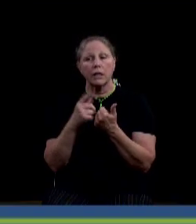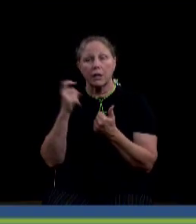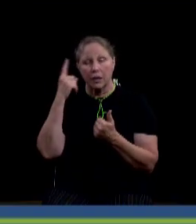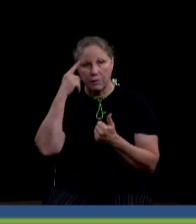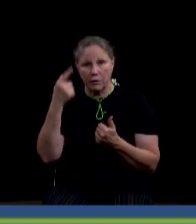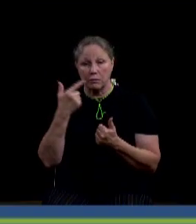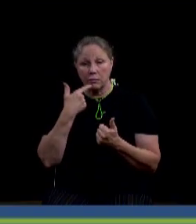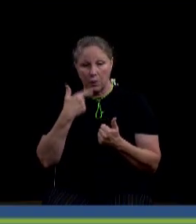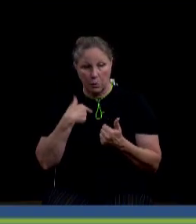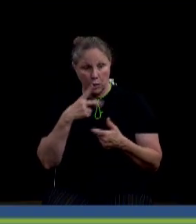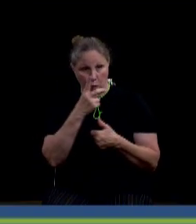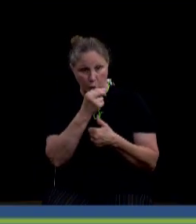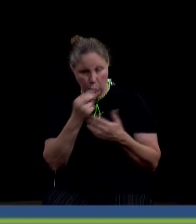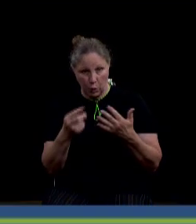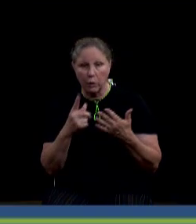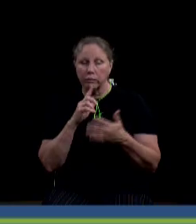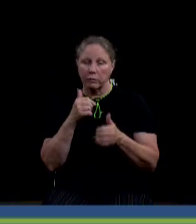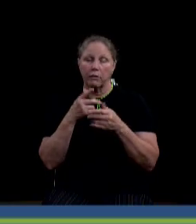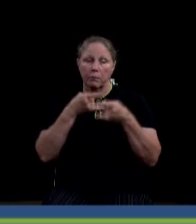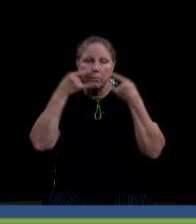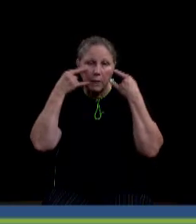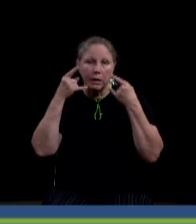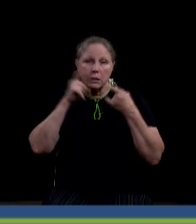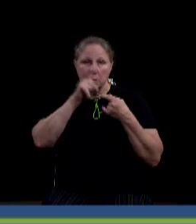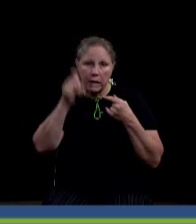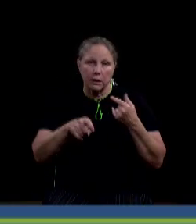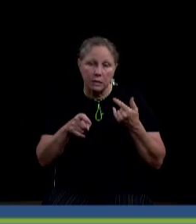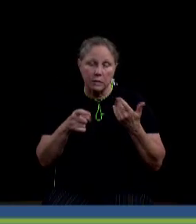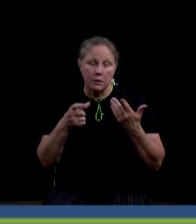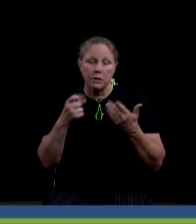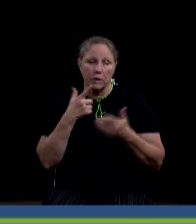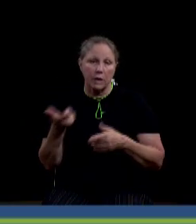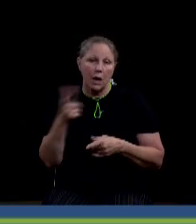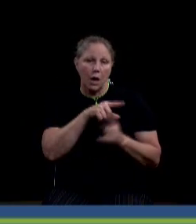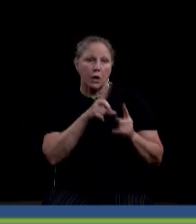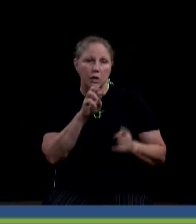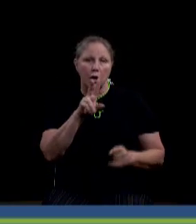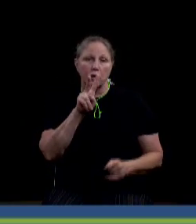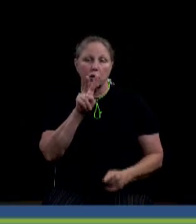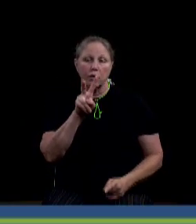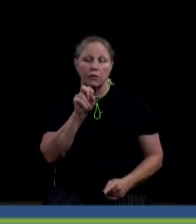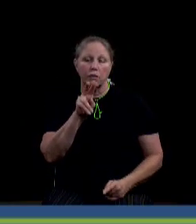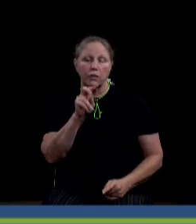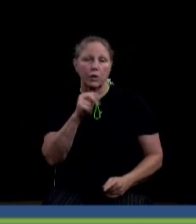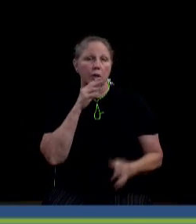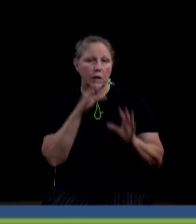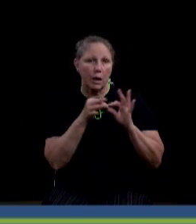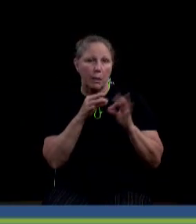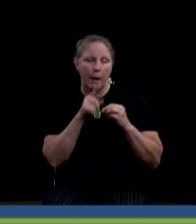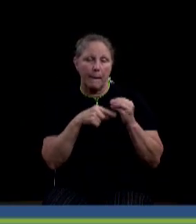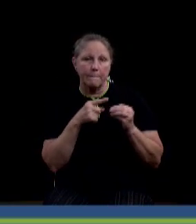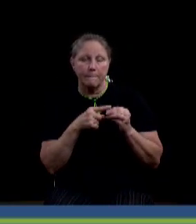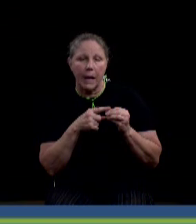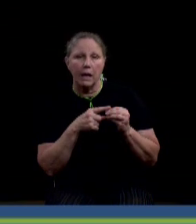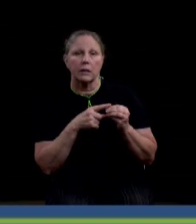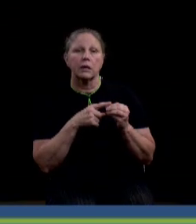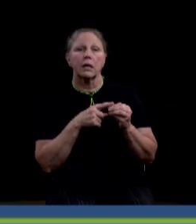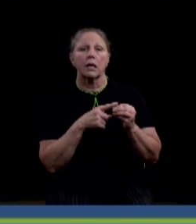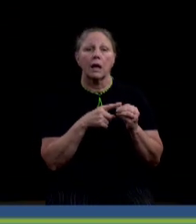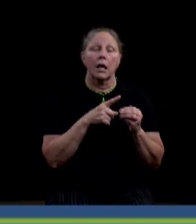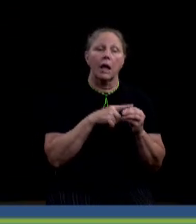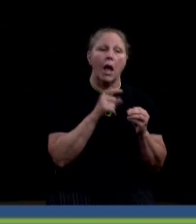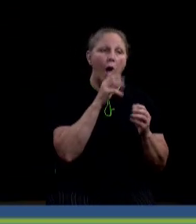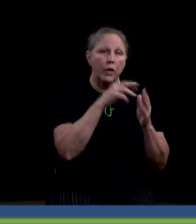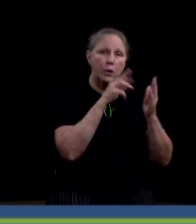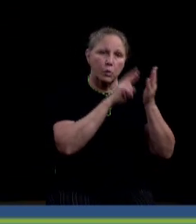Texas. So I'll turn it over to Dr. Berner to talk about the academic and the peer-reviewed and probably some of his personal